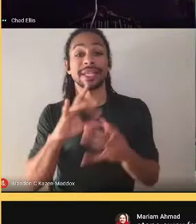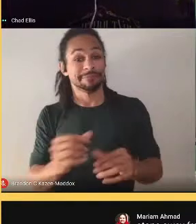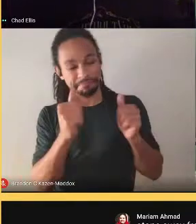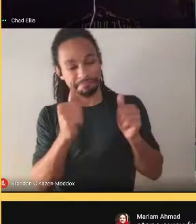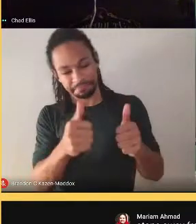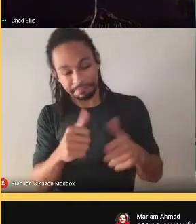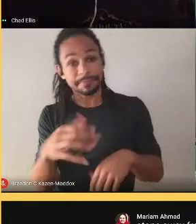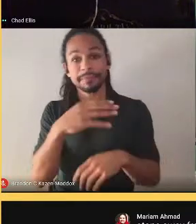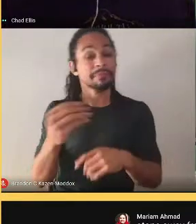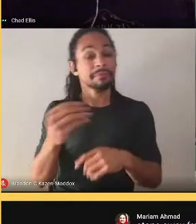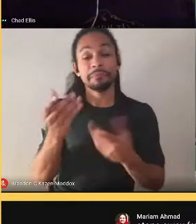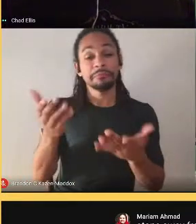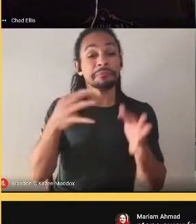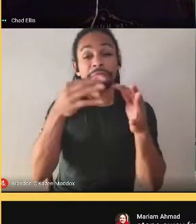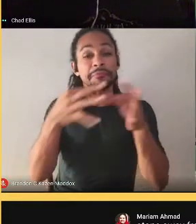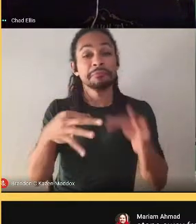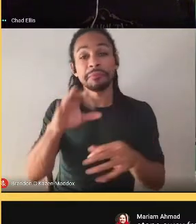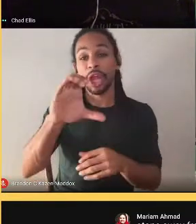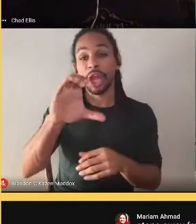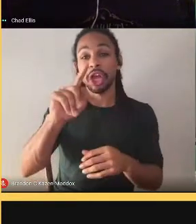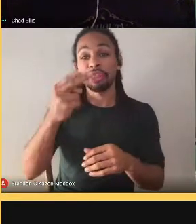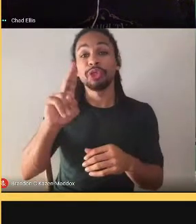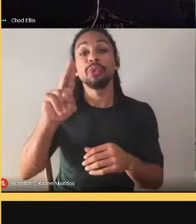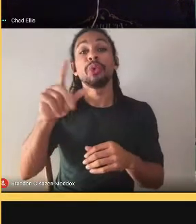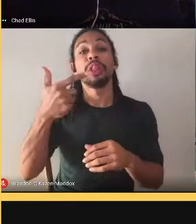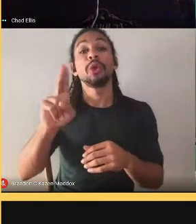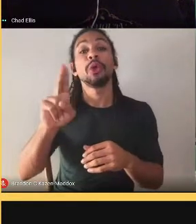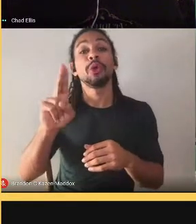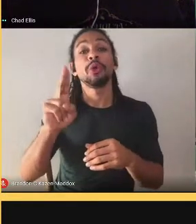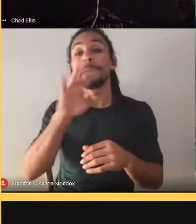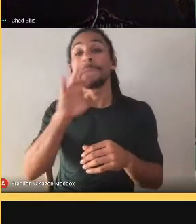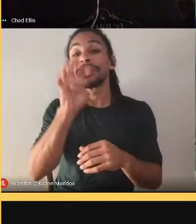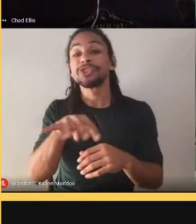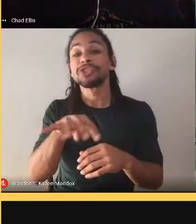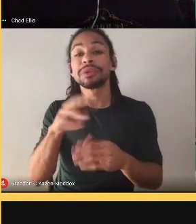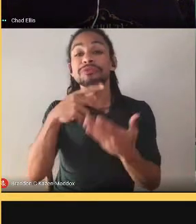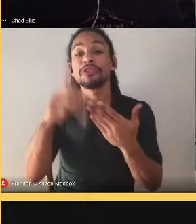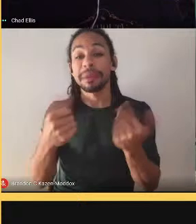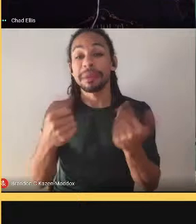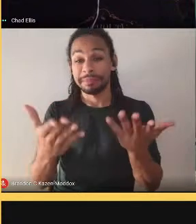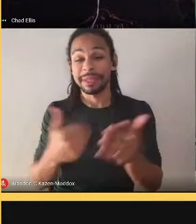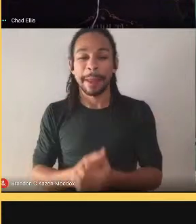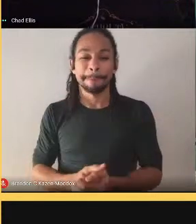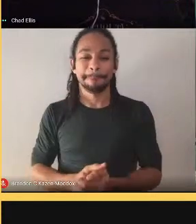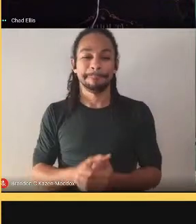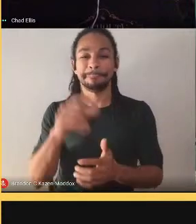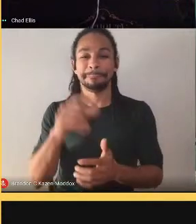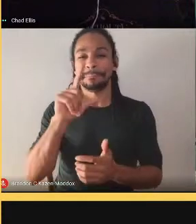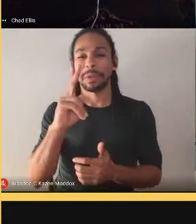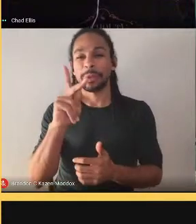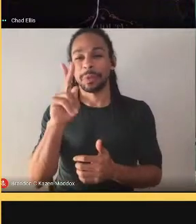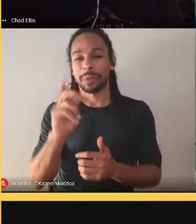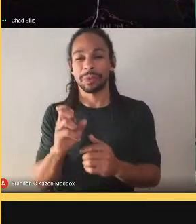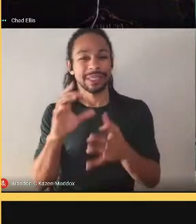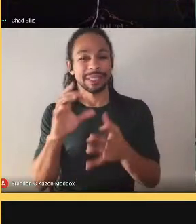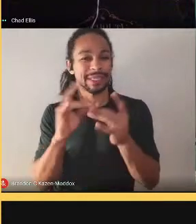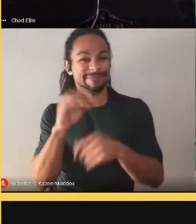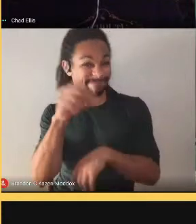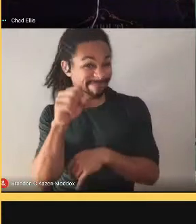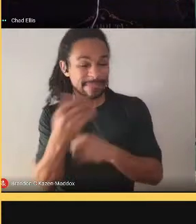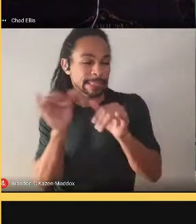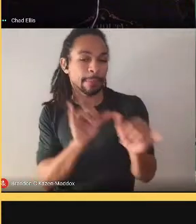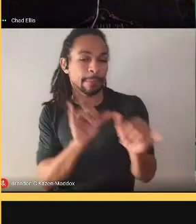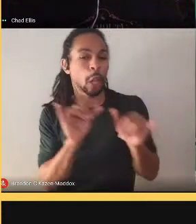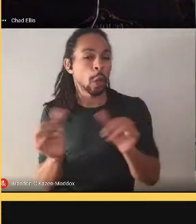program? Yeah, sure thing. Well, I mean, similarly, in the case of mine, it wasn't